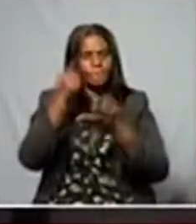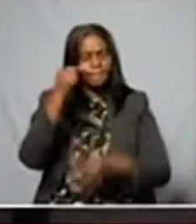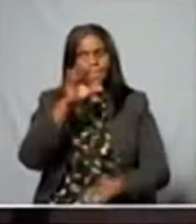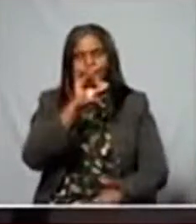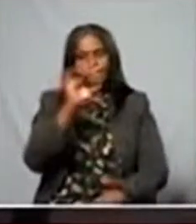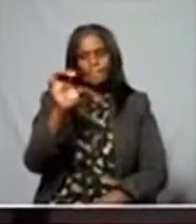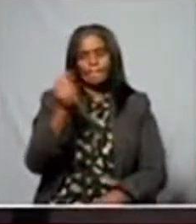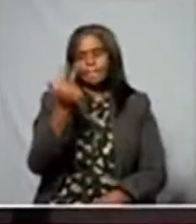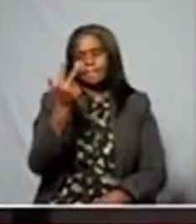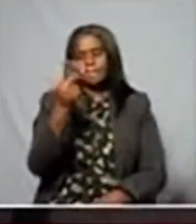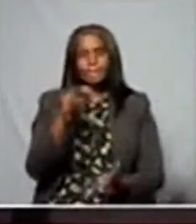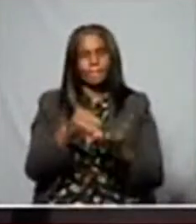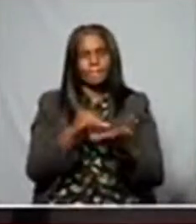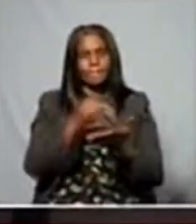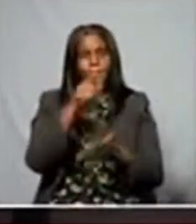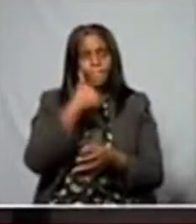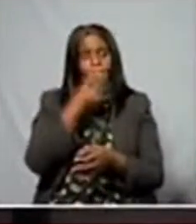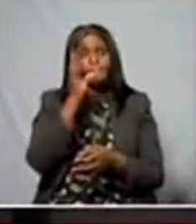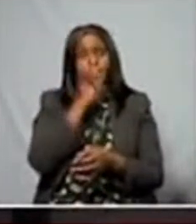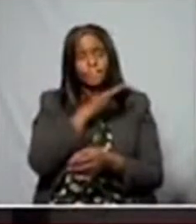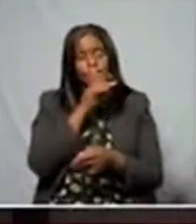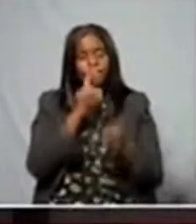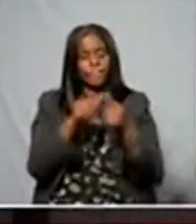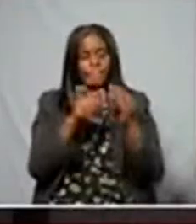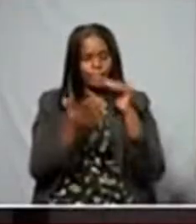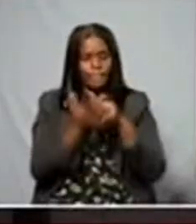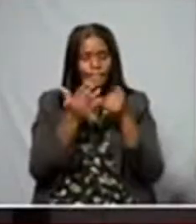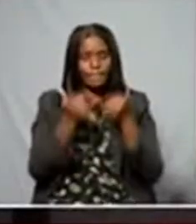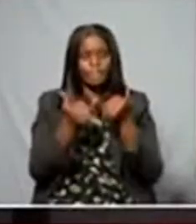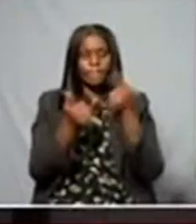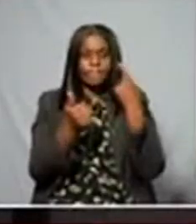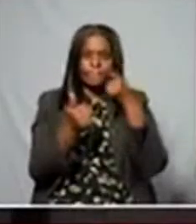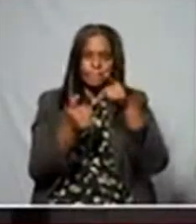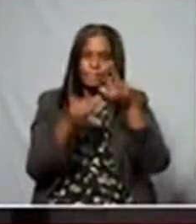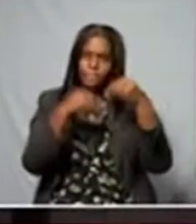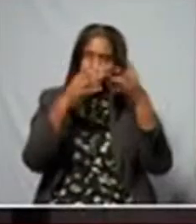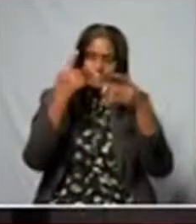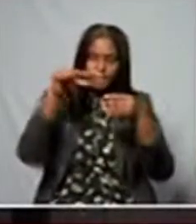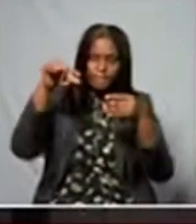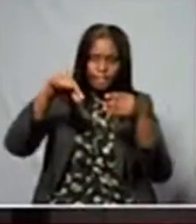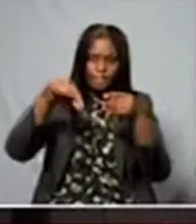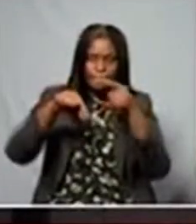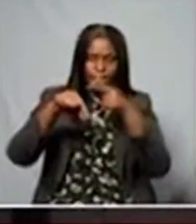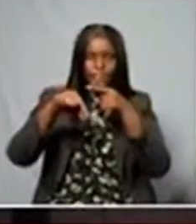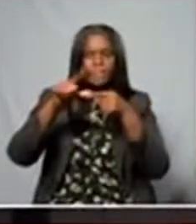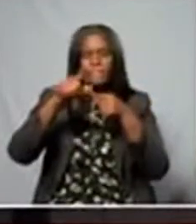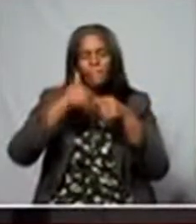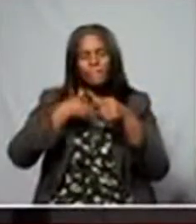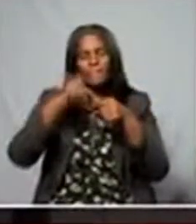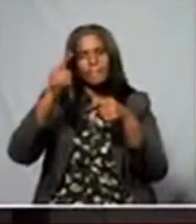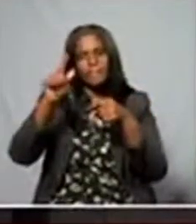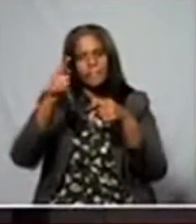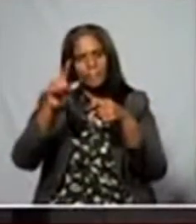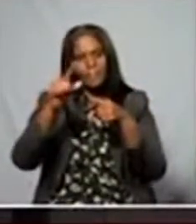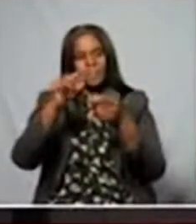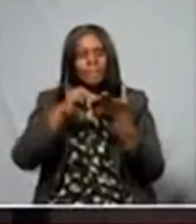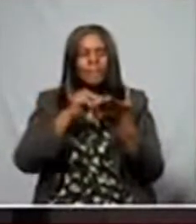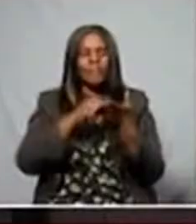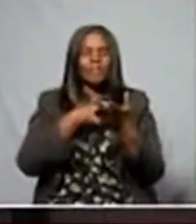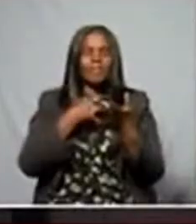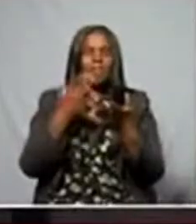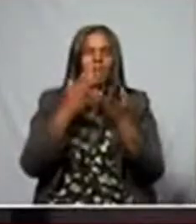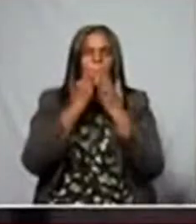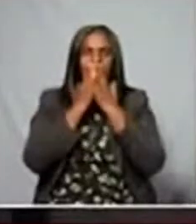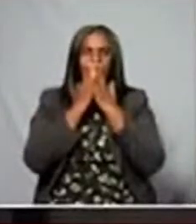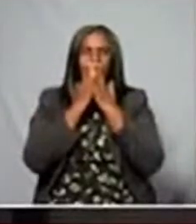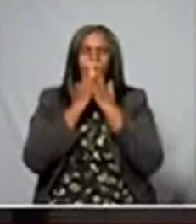813 million. But then for release for quarter 1, you have 21 million.